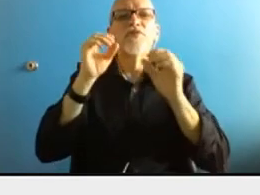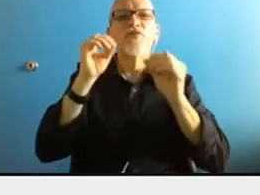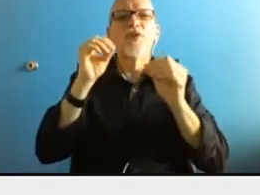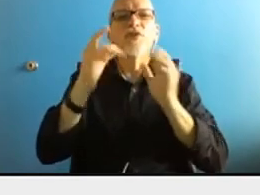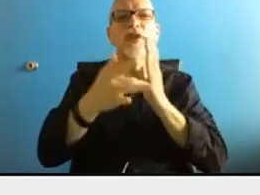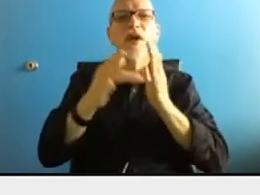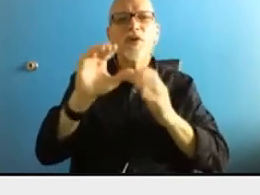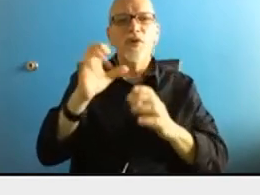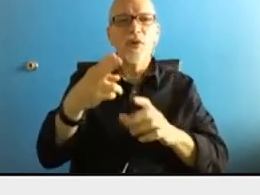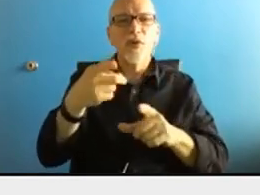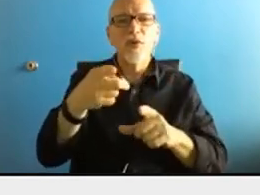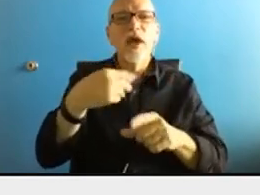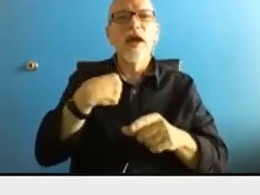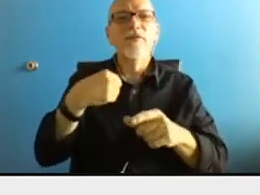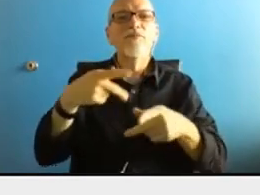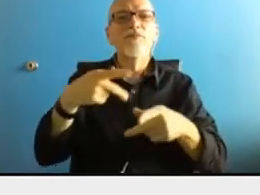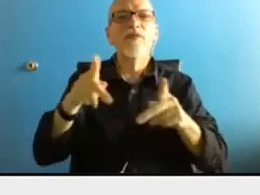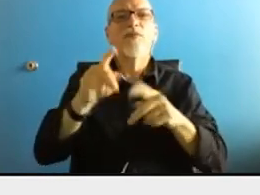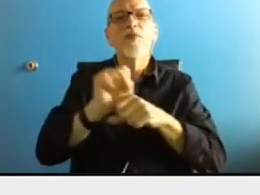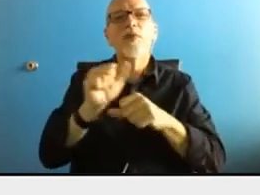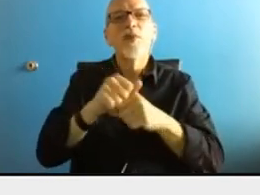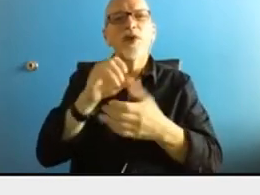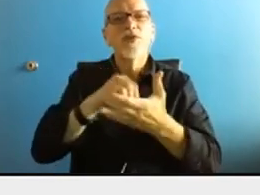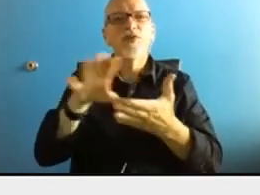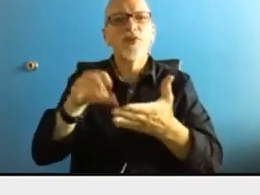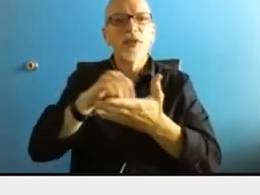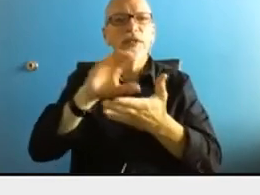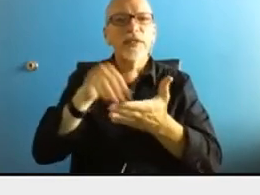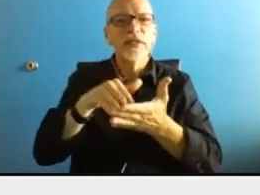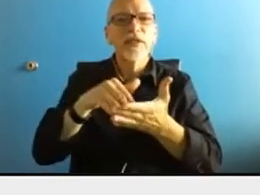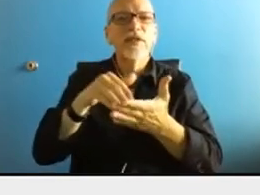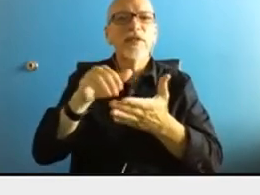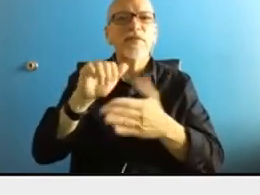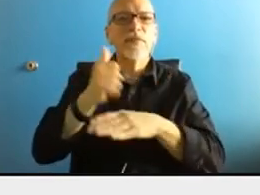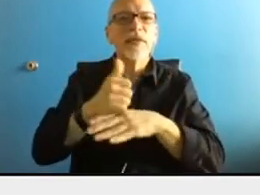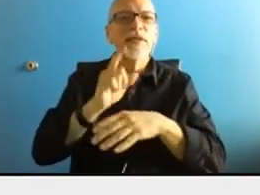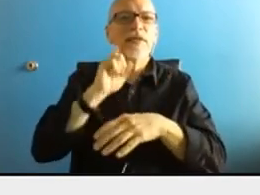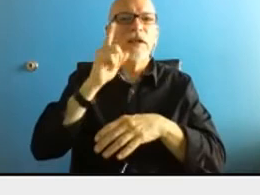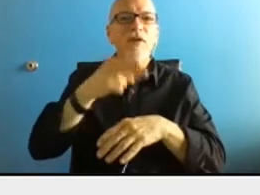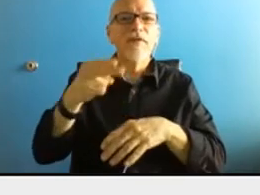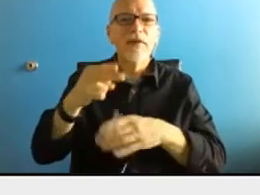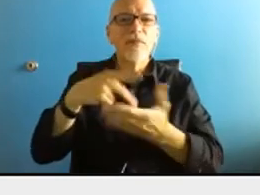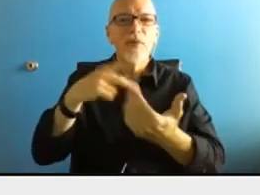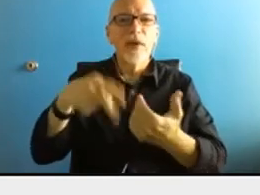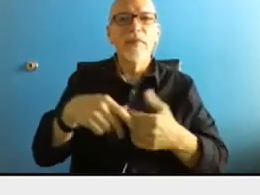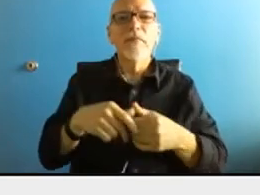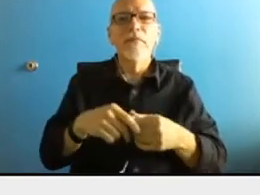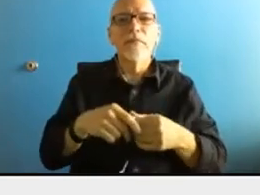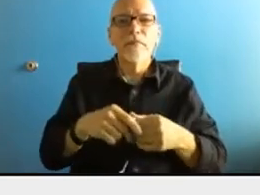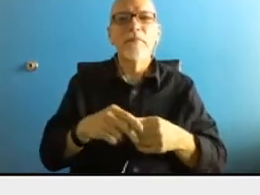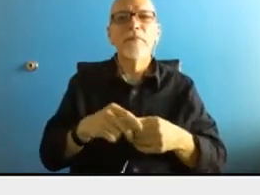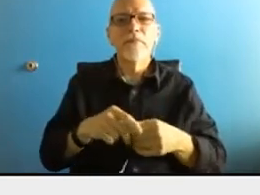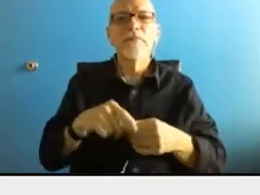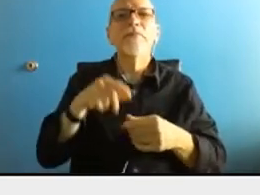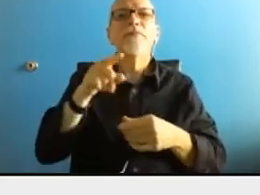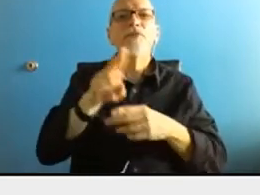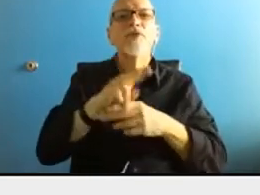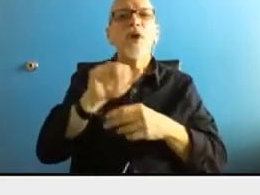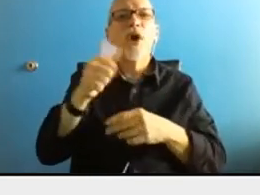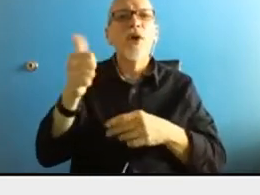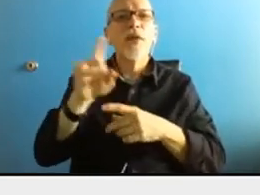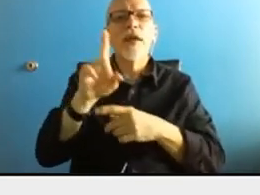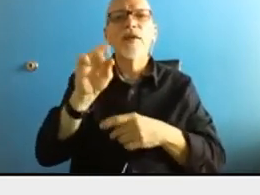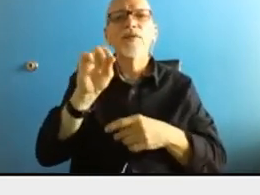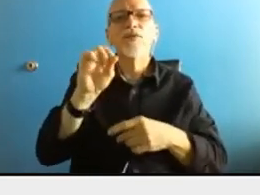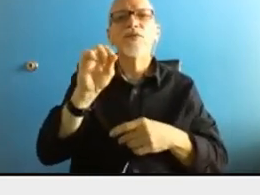They've had the privilege of working with students in the Center of Basic Deaf and Hard of Hearing. They've been using some other applications like Doink and Green